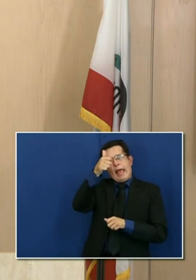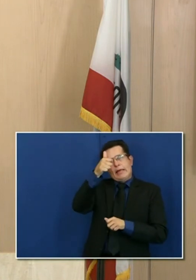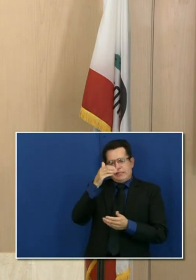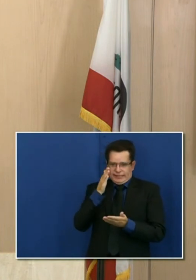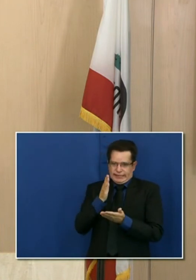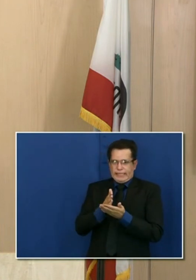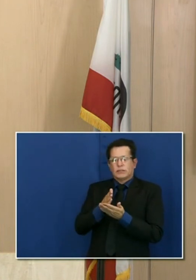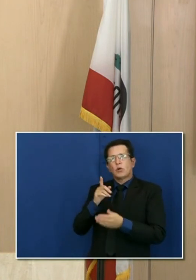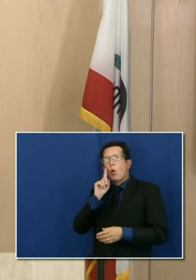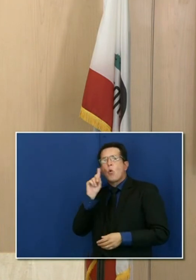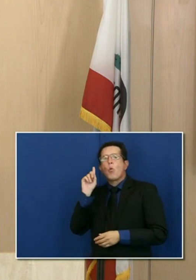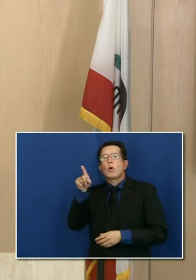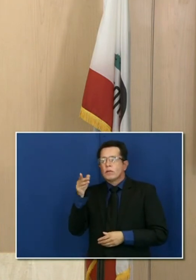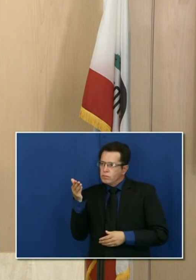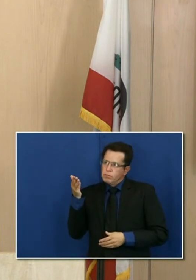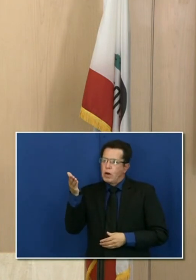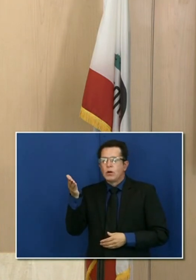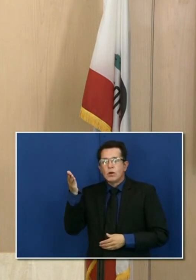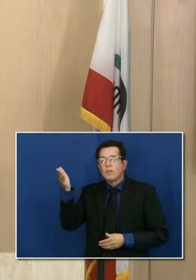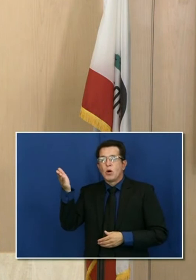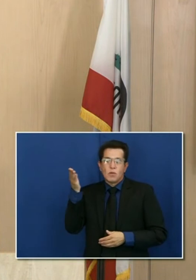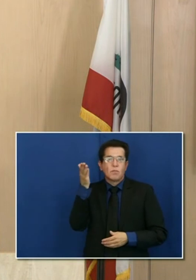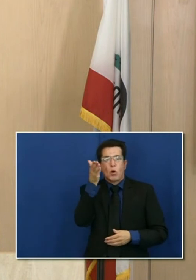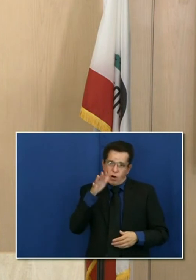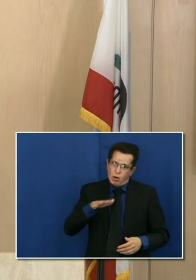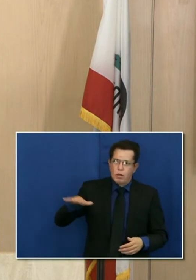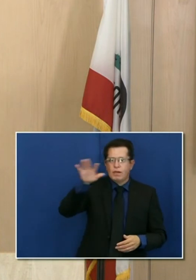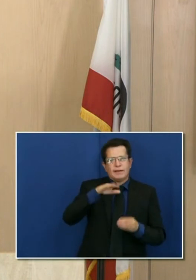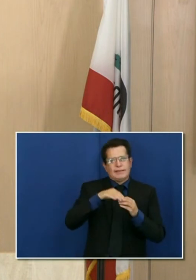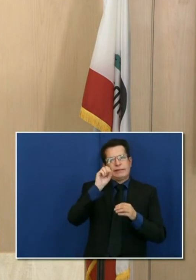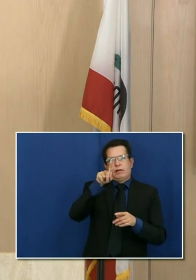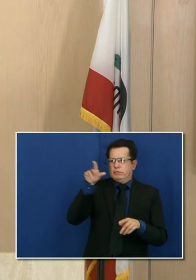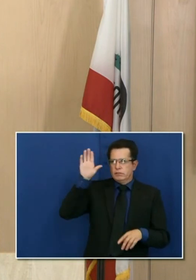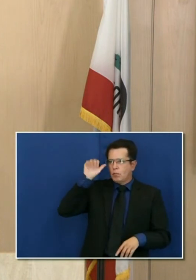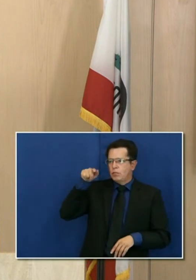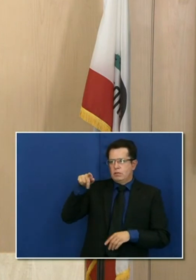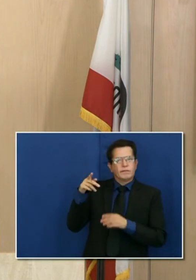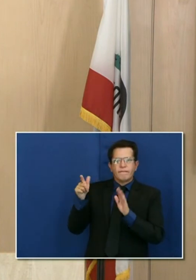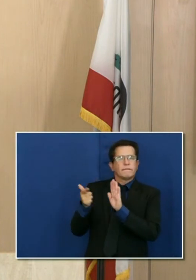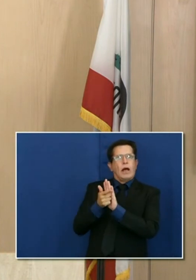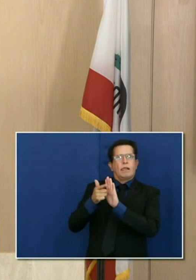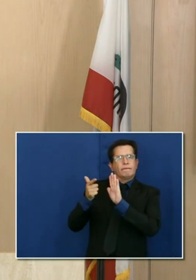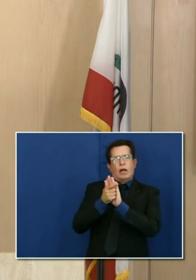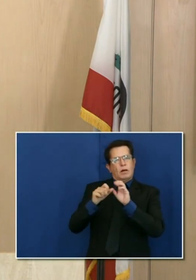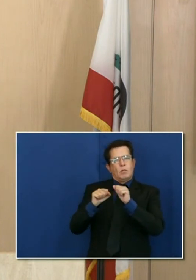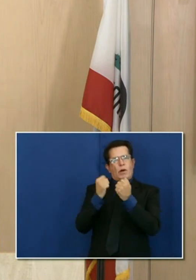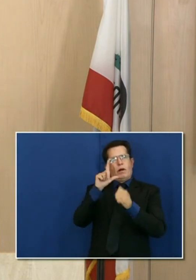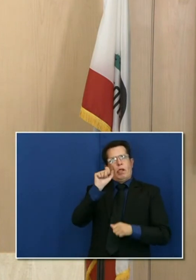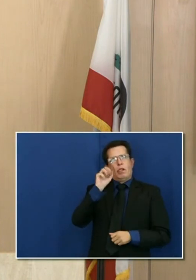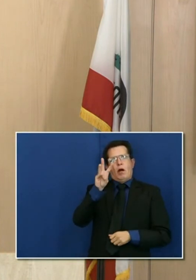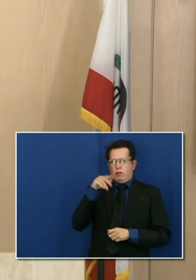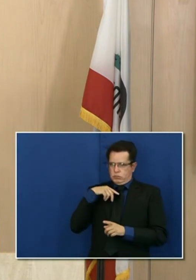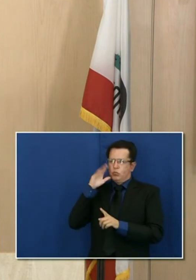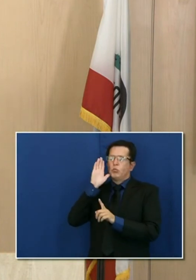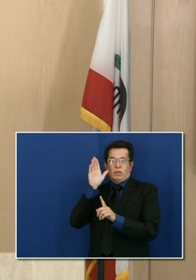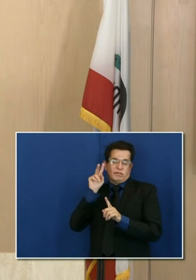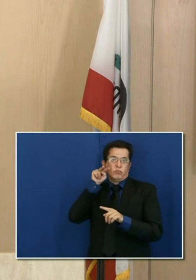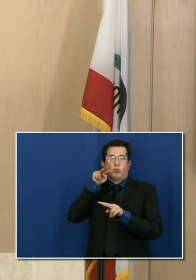to a variety of settings throughout San Diego County that are in willful and blatant violation of the public health orders. We will